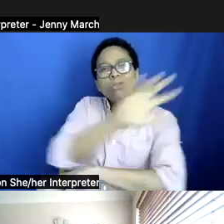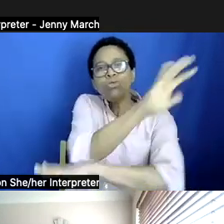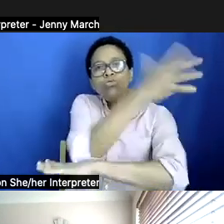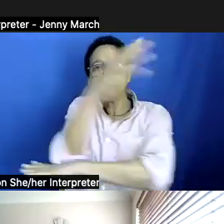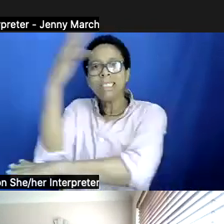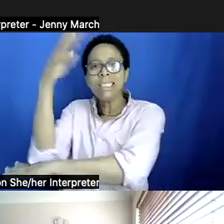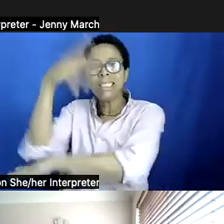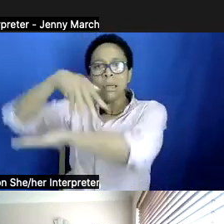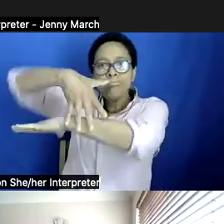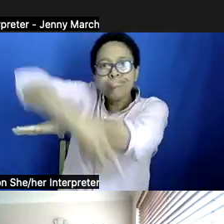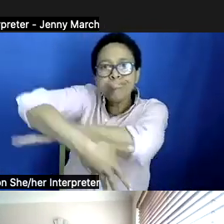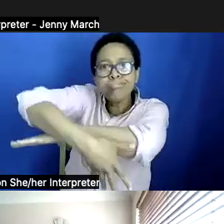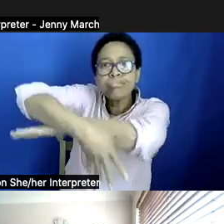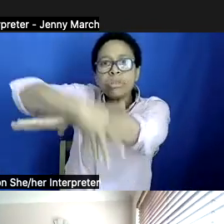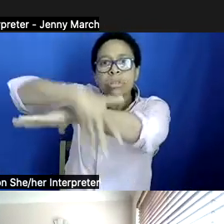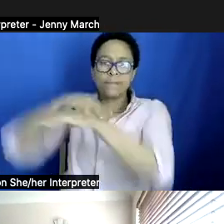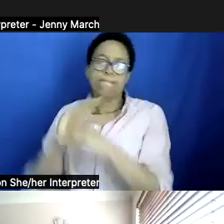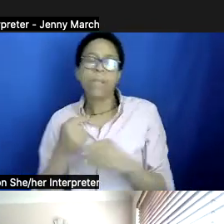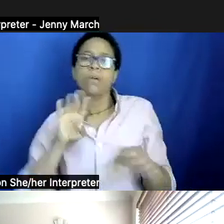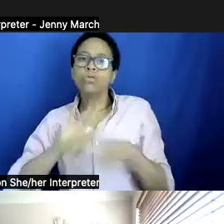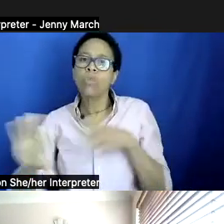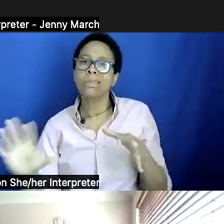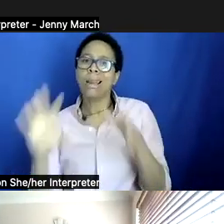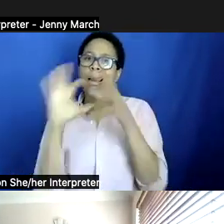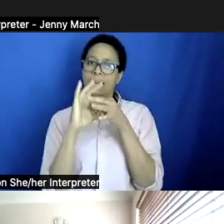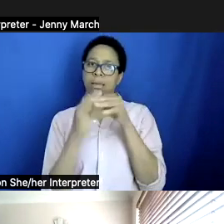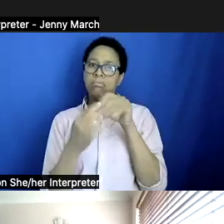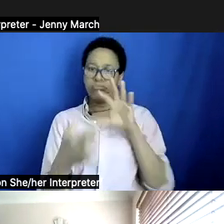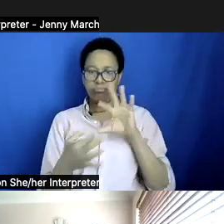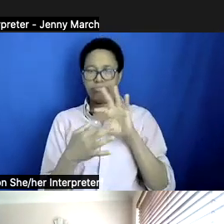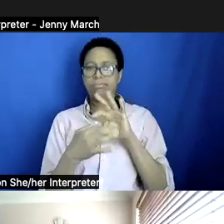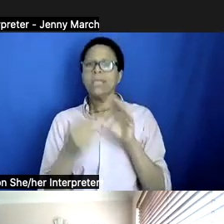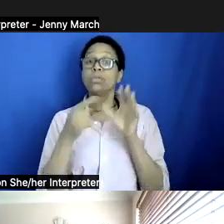to the materials that Angus was using.